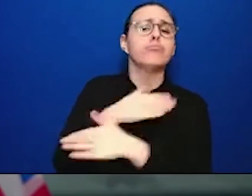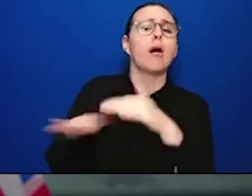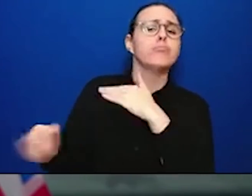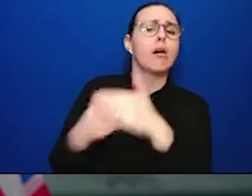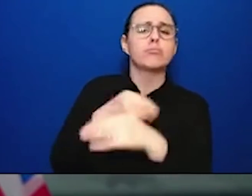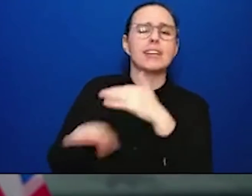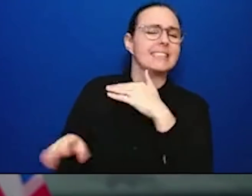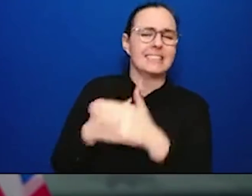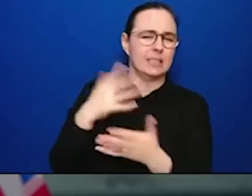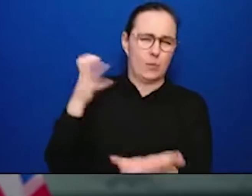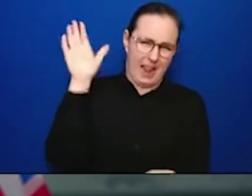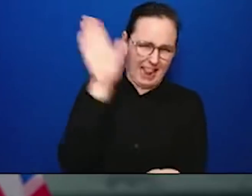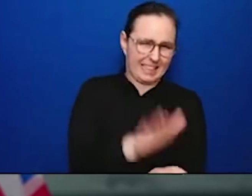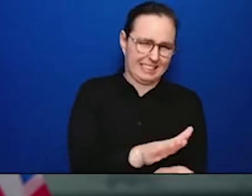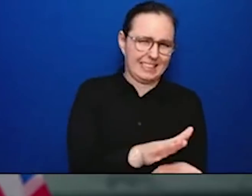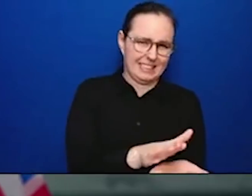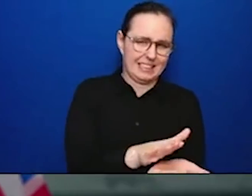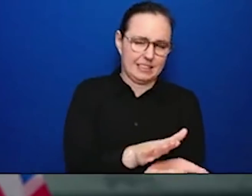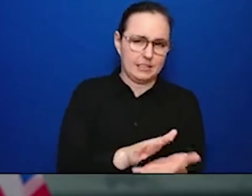I did take the